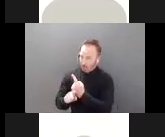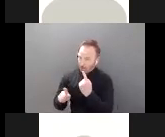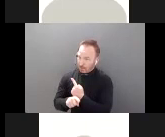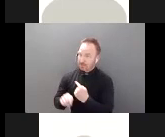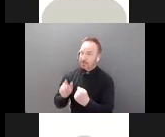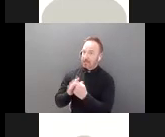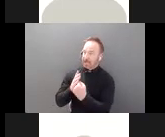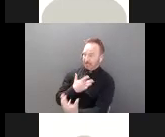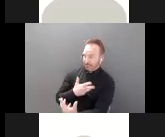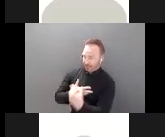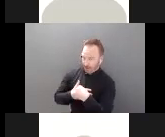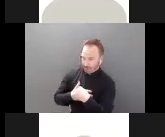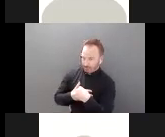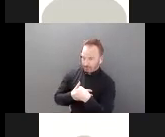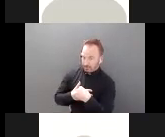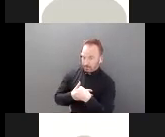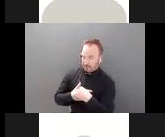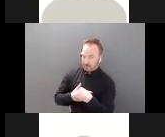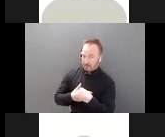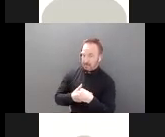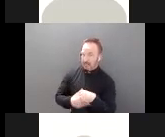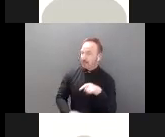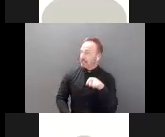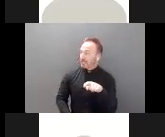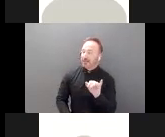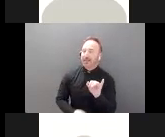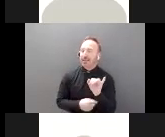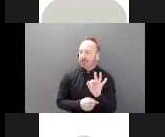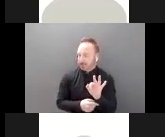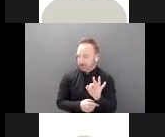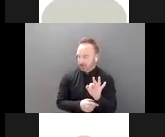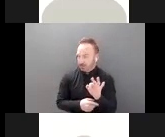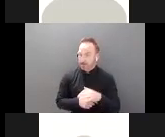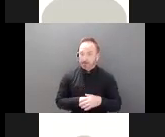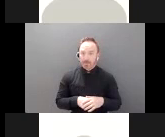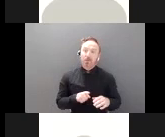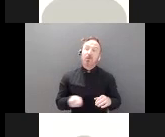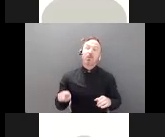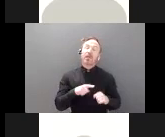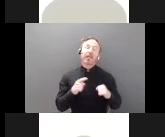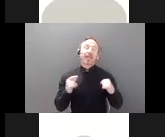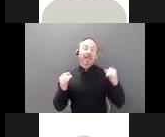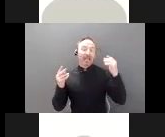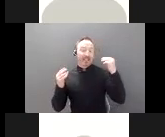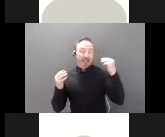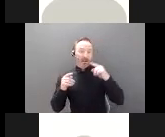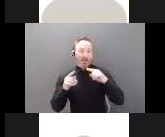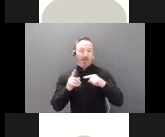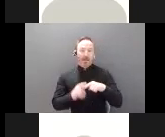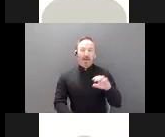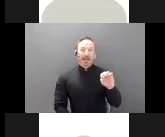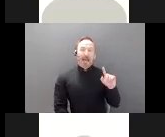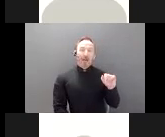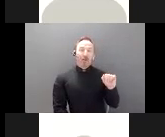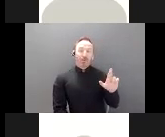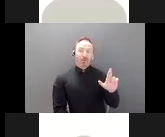that for me is an important distinction for us, because when we think of elder mediation, often legal issues come up,